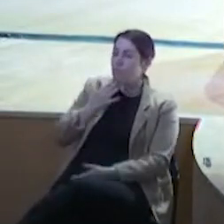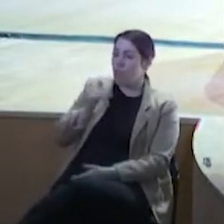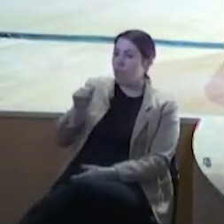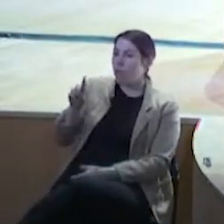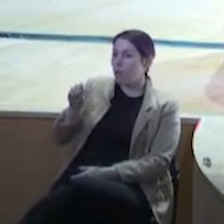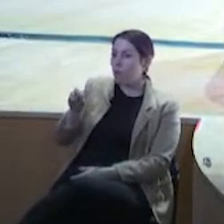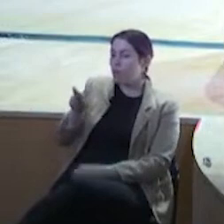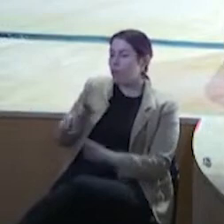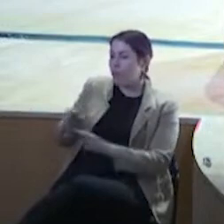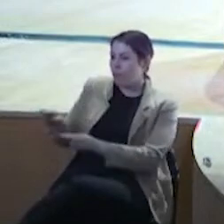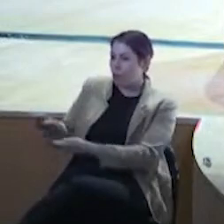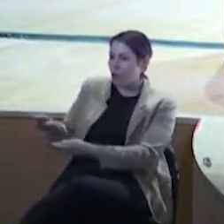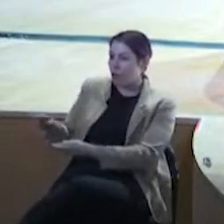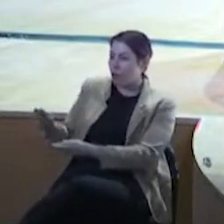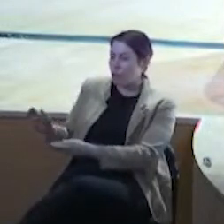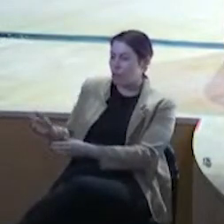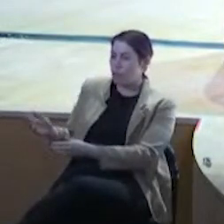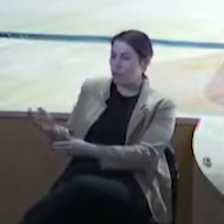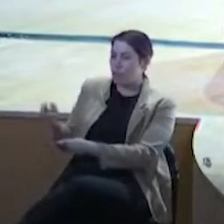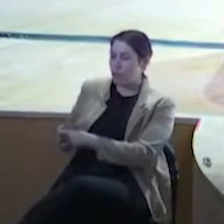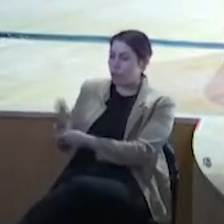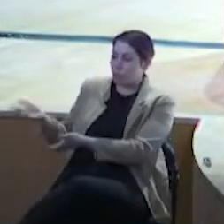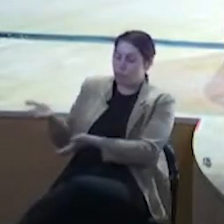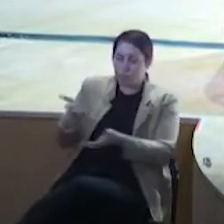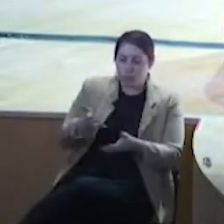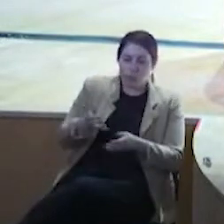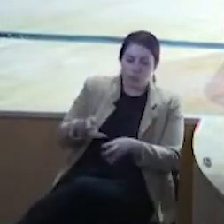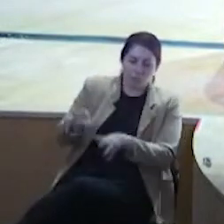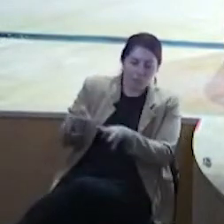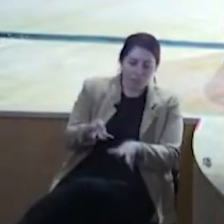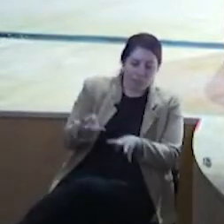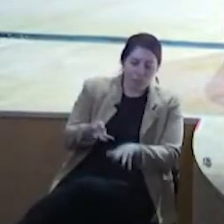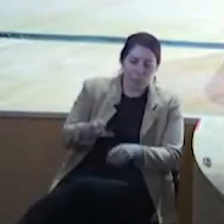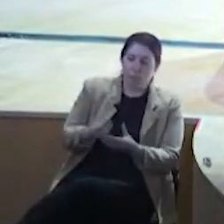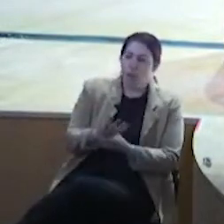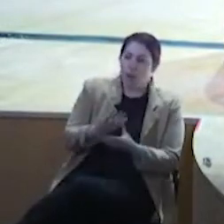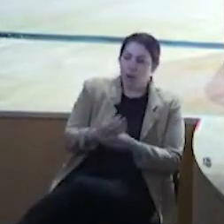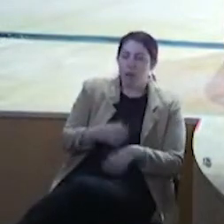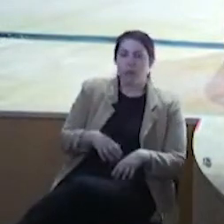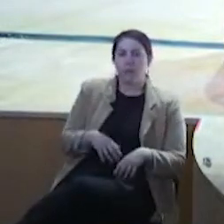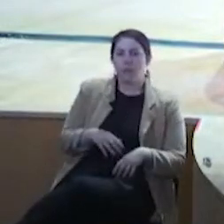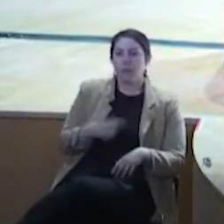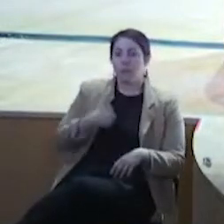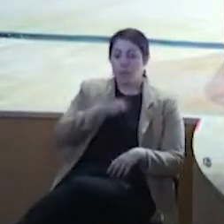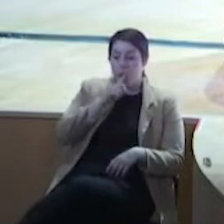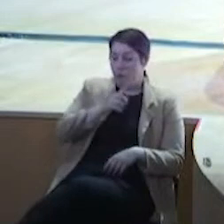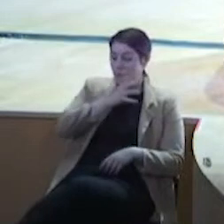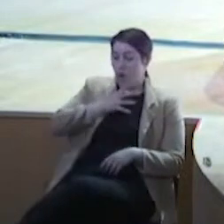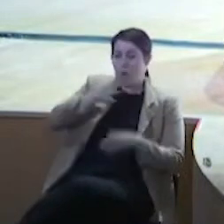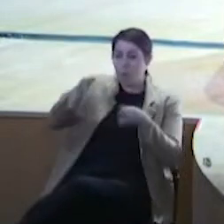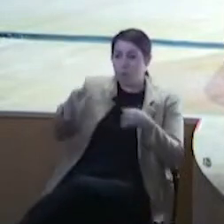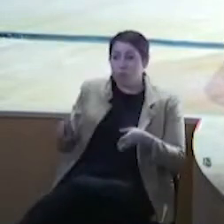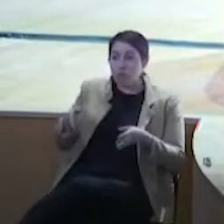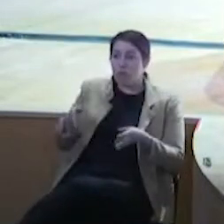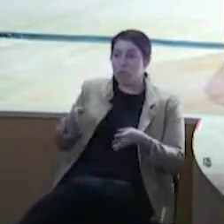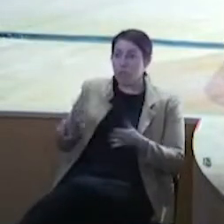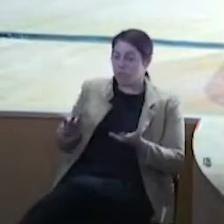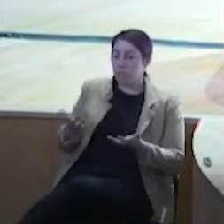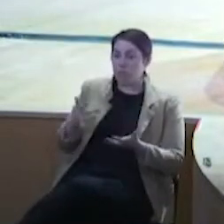For irrigating our crops. We are farmers. We're agriculture